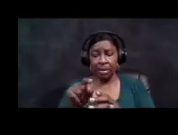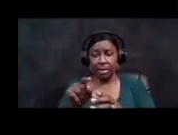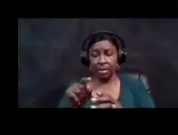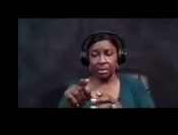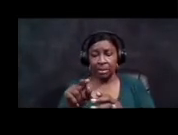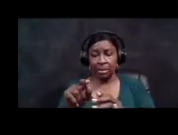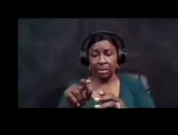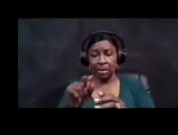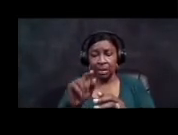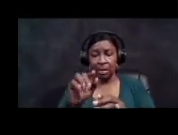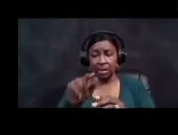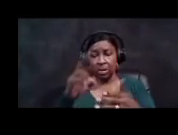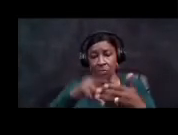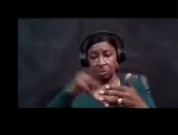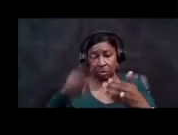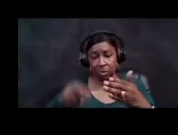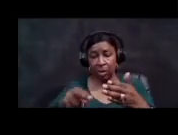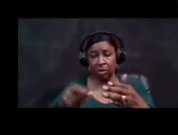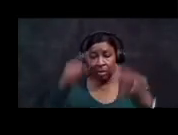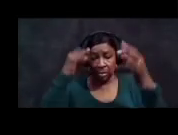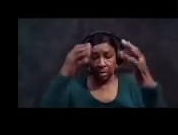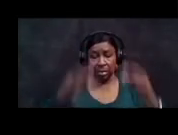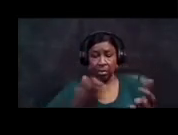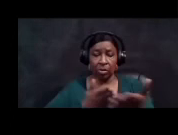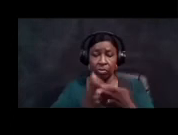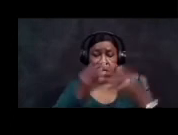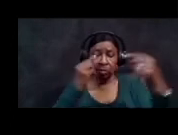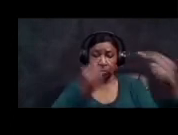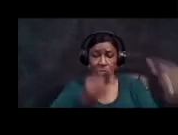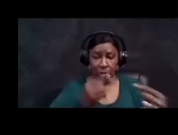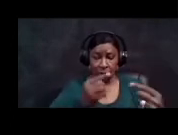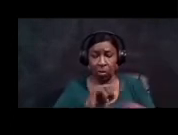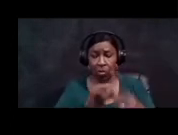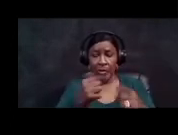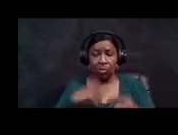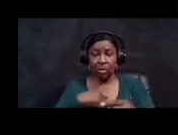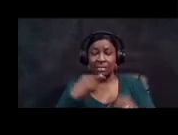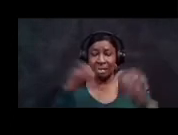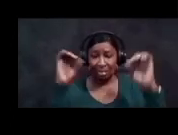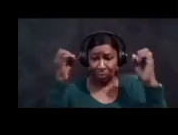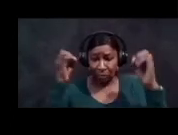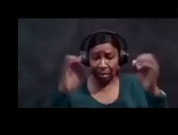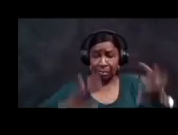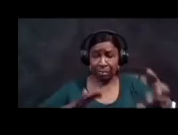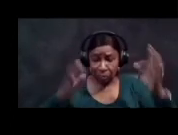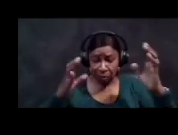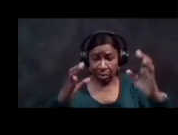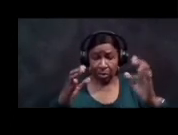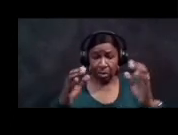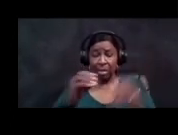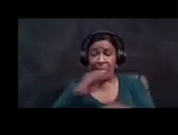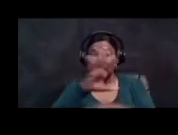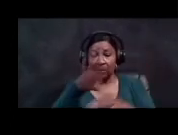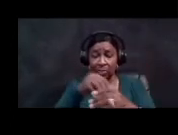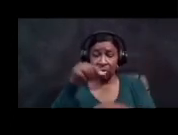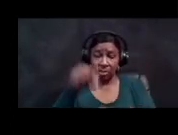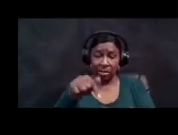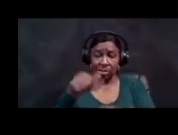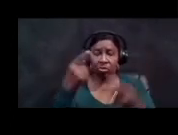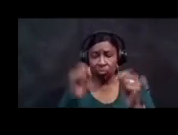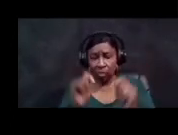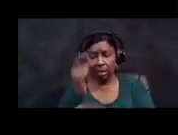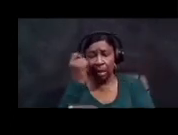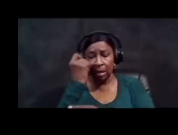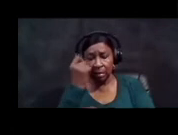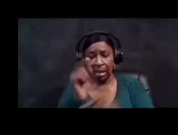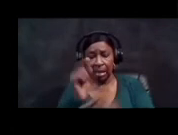is determined through struggle. And so when we say crisis within this text, it is trying to understand these